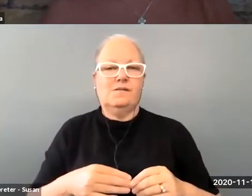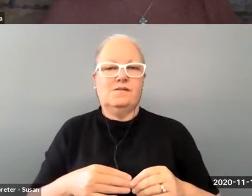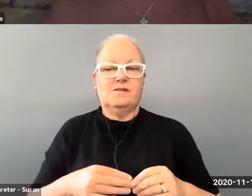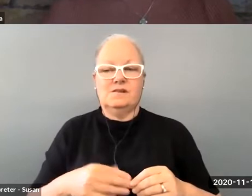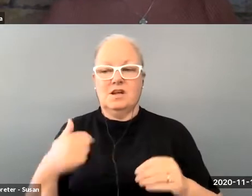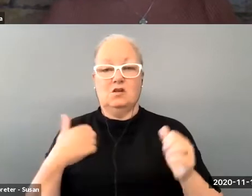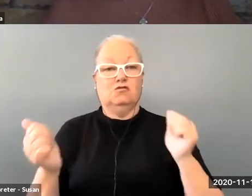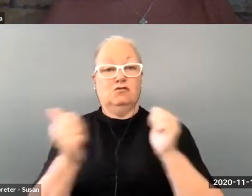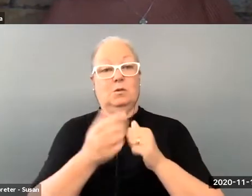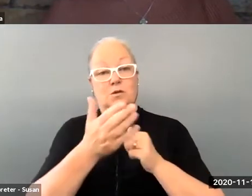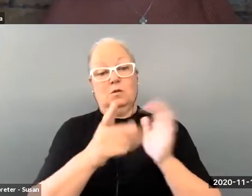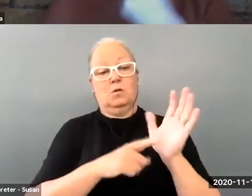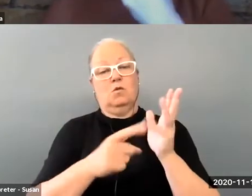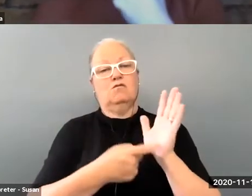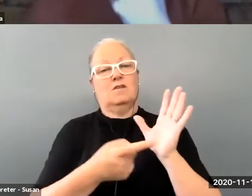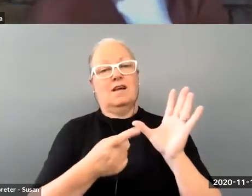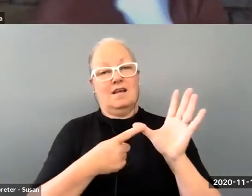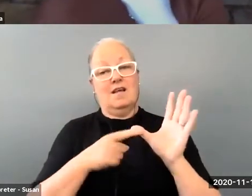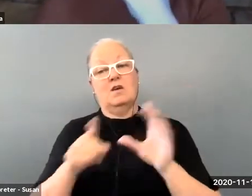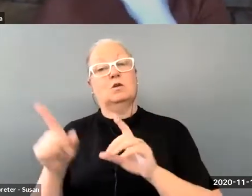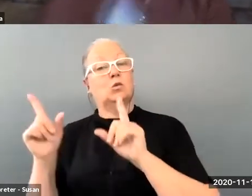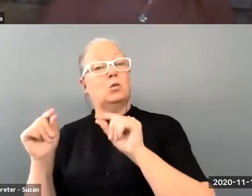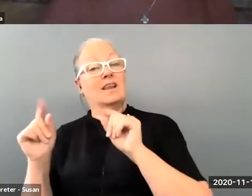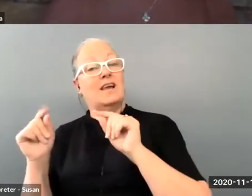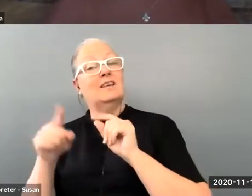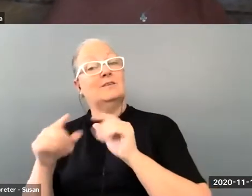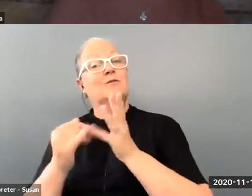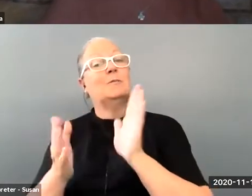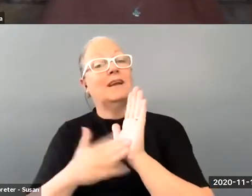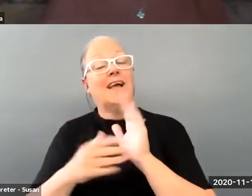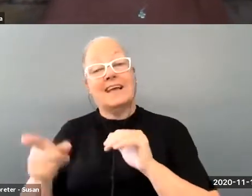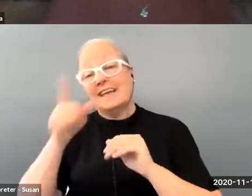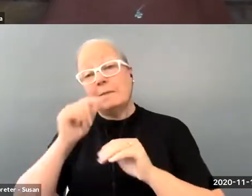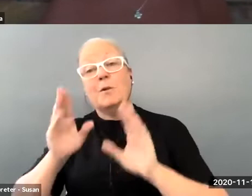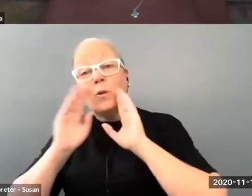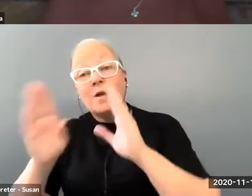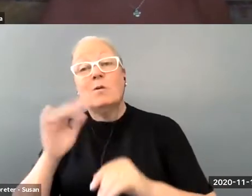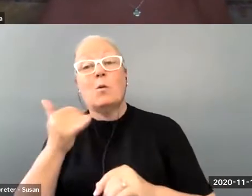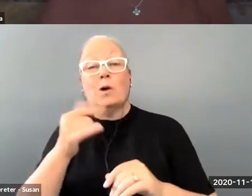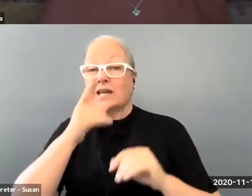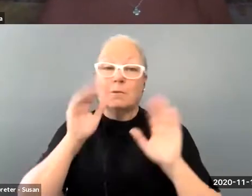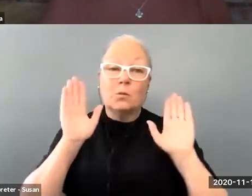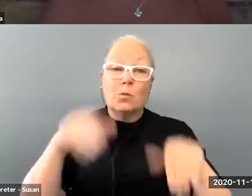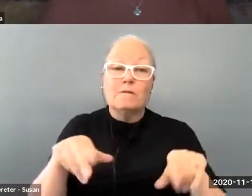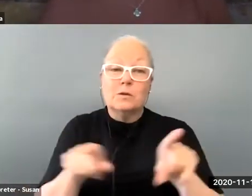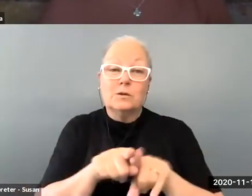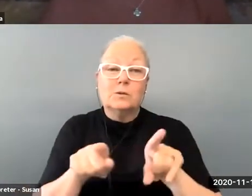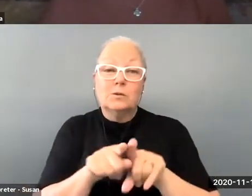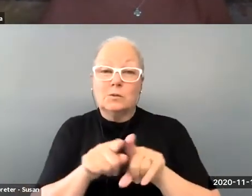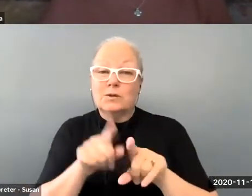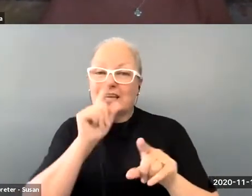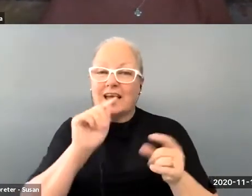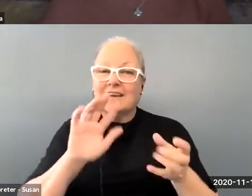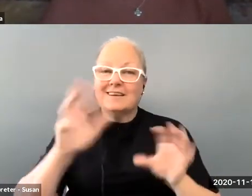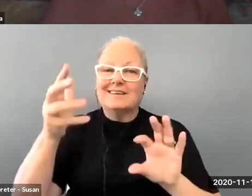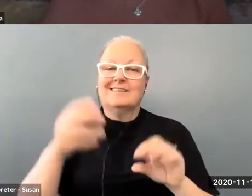I agree with Laura that Twitter, depending on how you use Twitter can be a wonderful or horrible place. And I have found